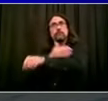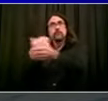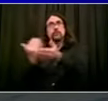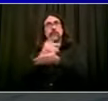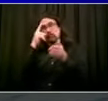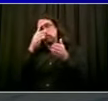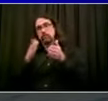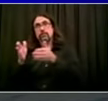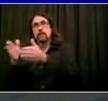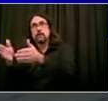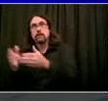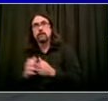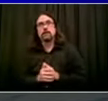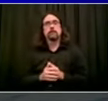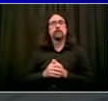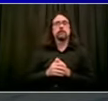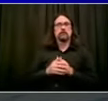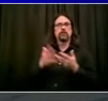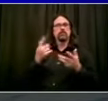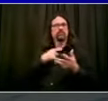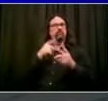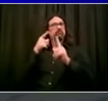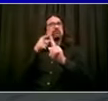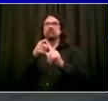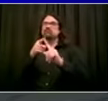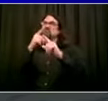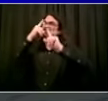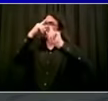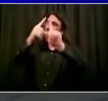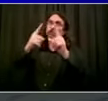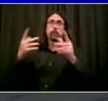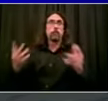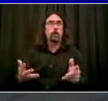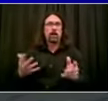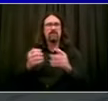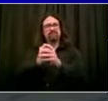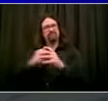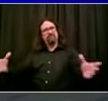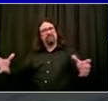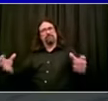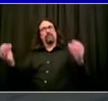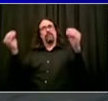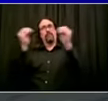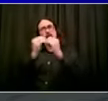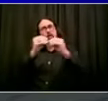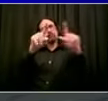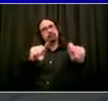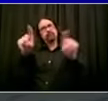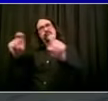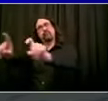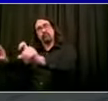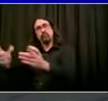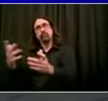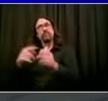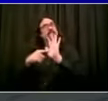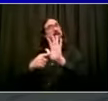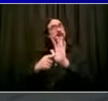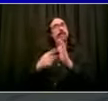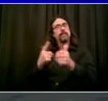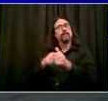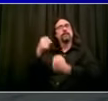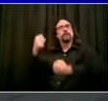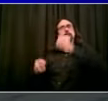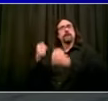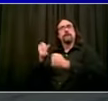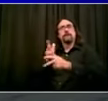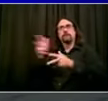we've created 6 block parties, which is where we cordon off part of the sidewalk, bring in a large team, and then we can test 500 people at